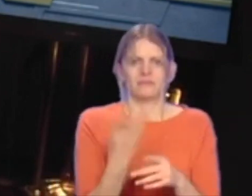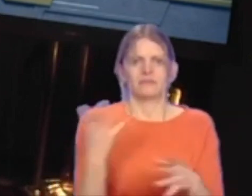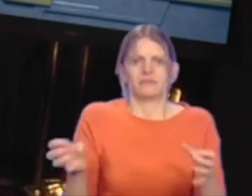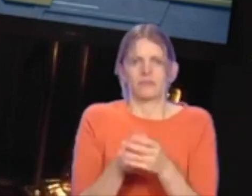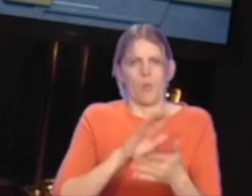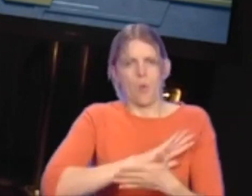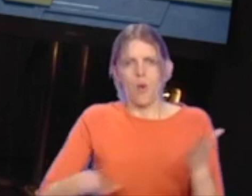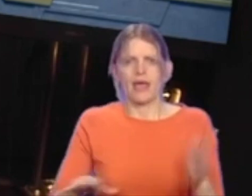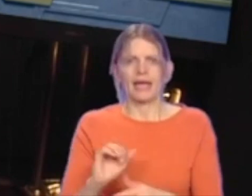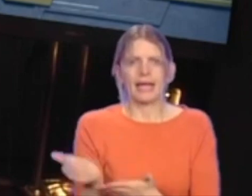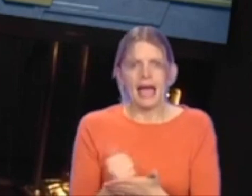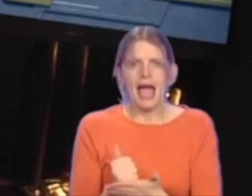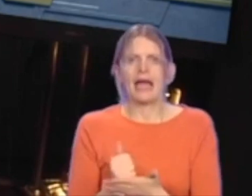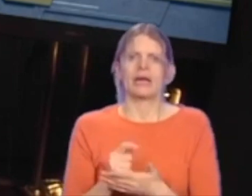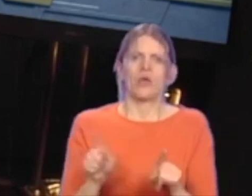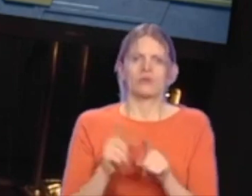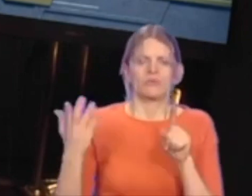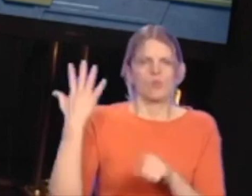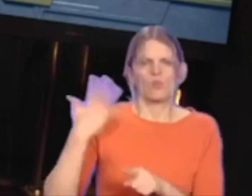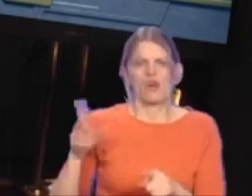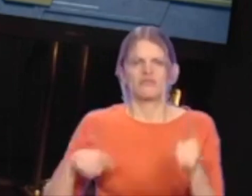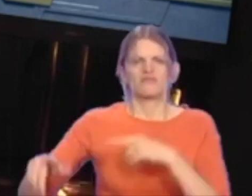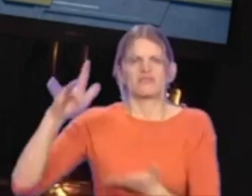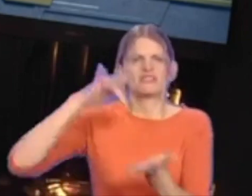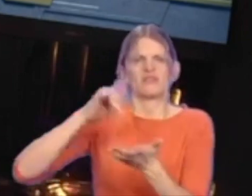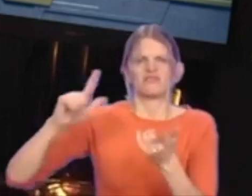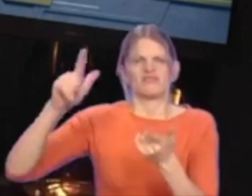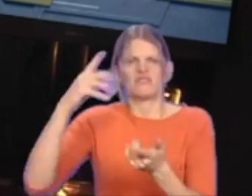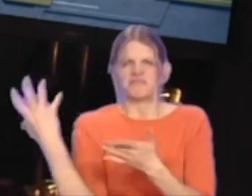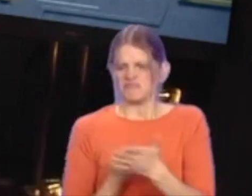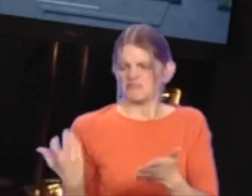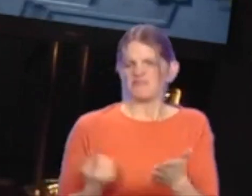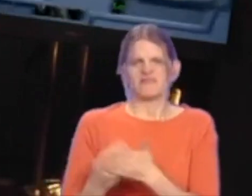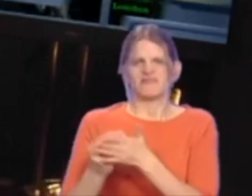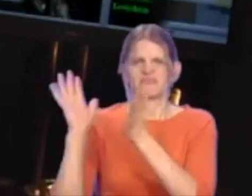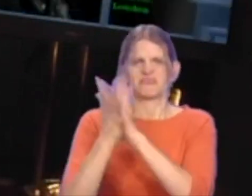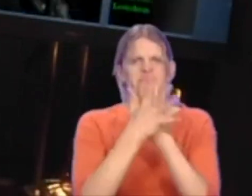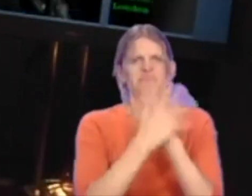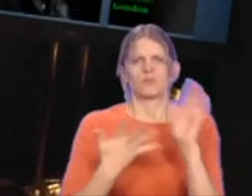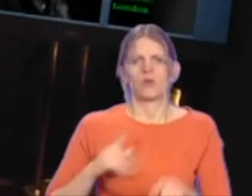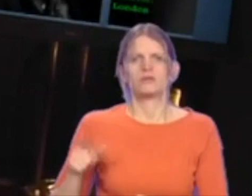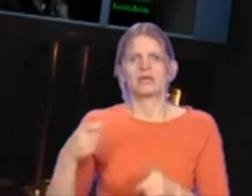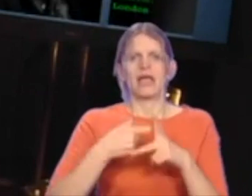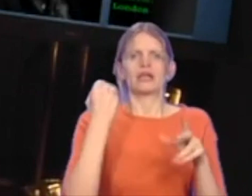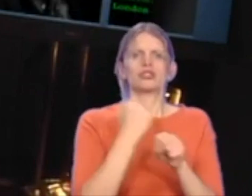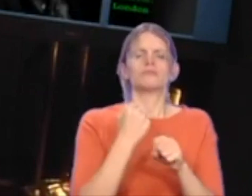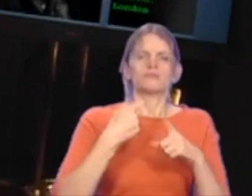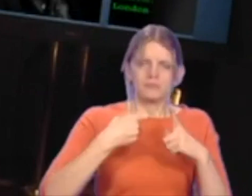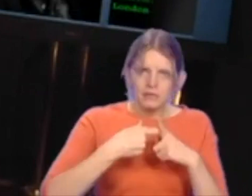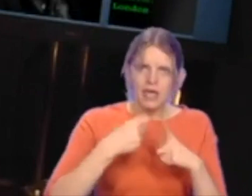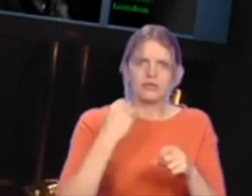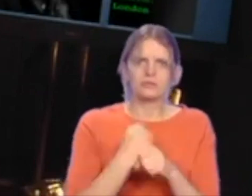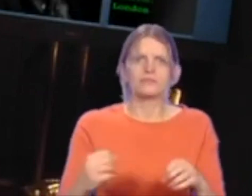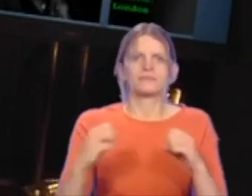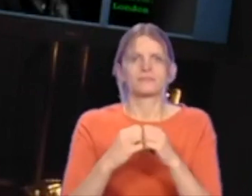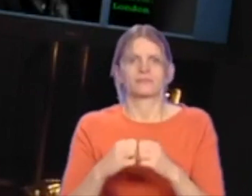capitalist system. It's all down to the KGB who exploited these characteristics and recruited them as Soviet agents. I went